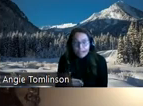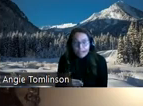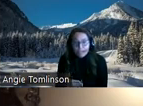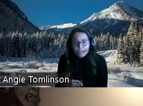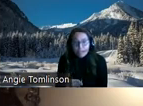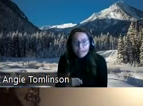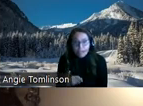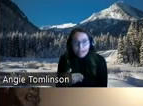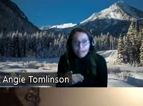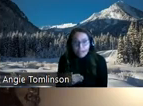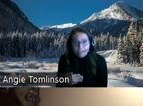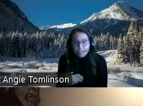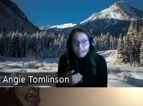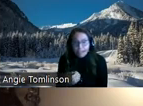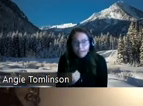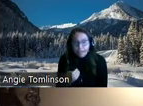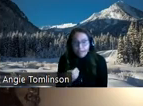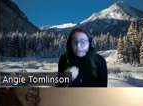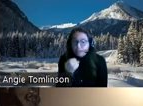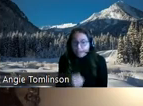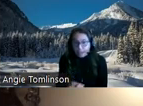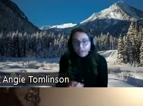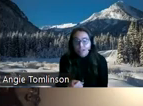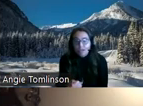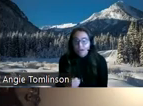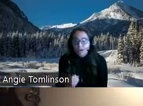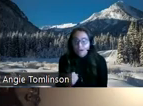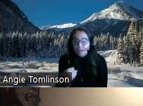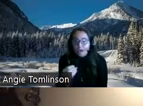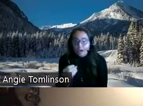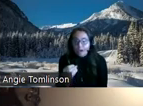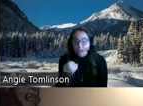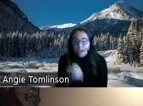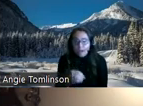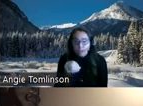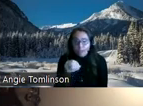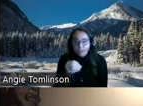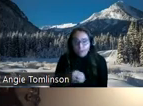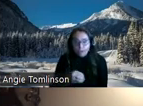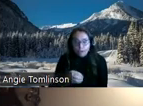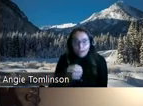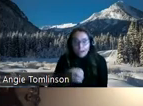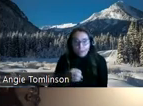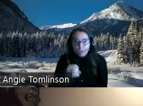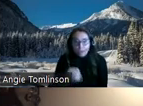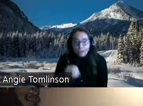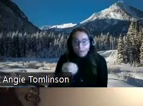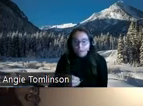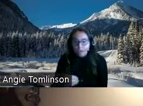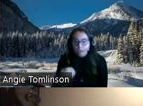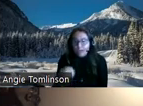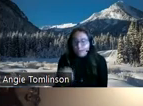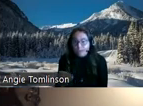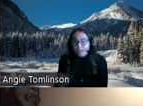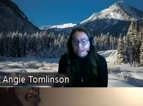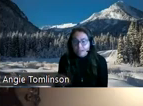is the case, I would like to get some better language in here about how we will choose, or how the board will